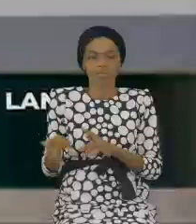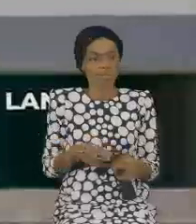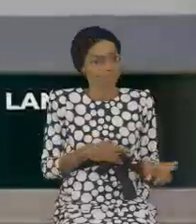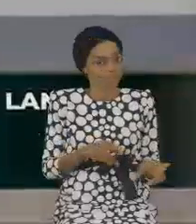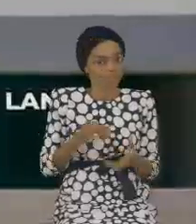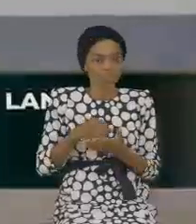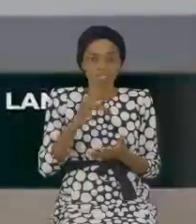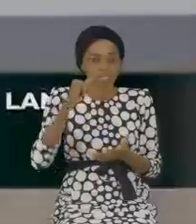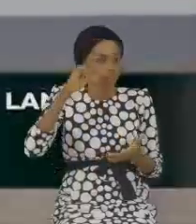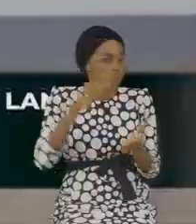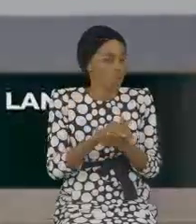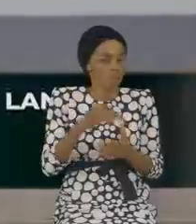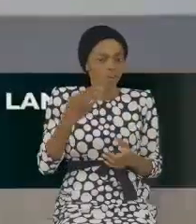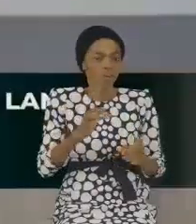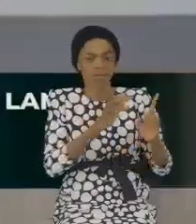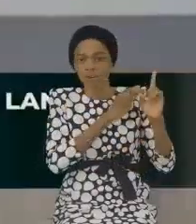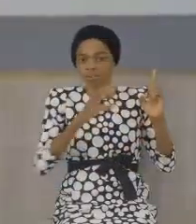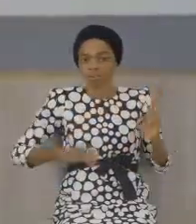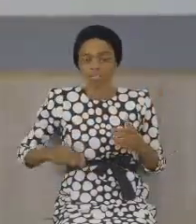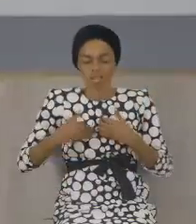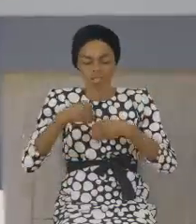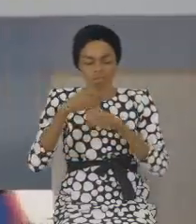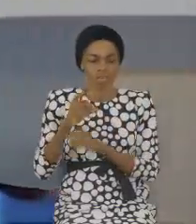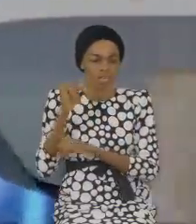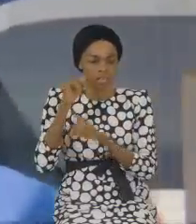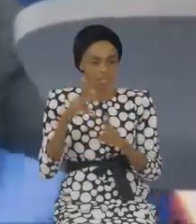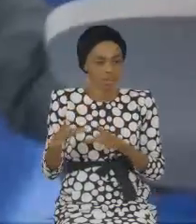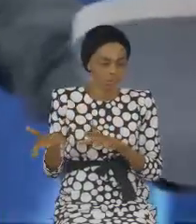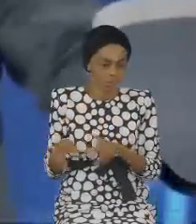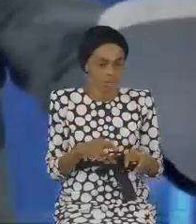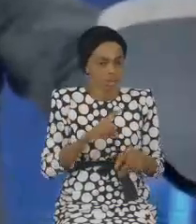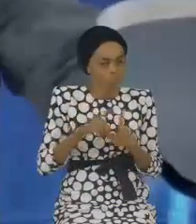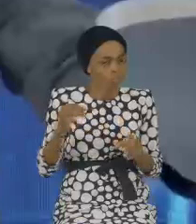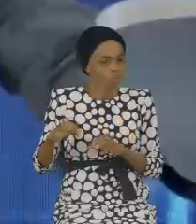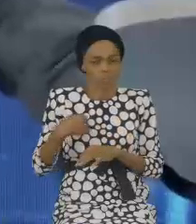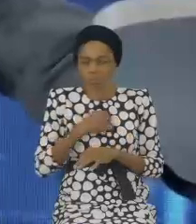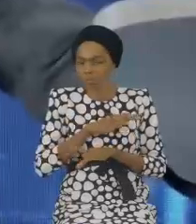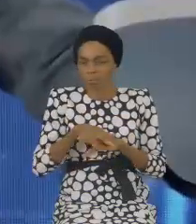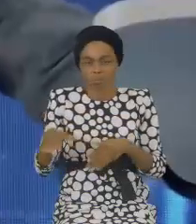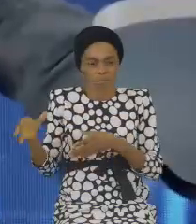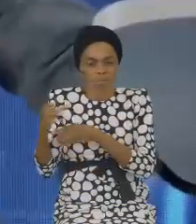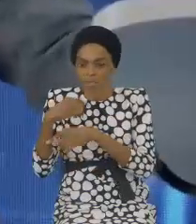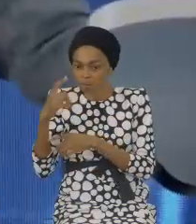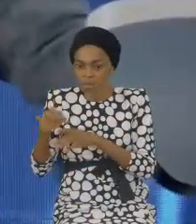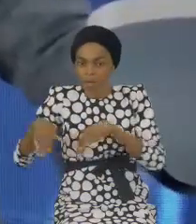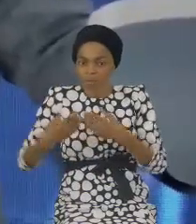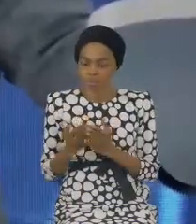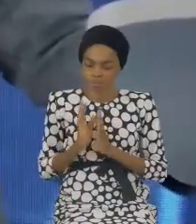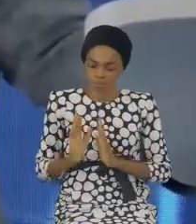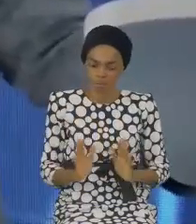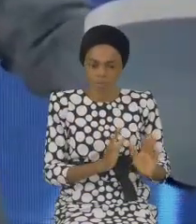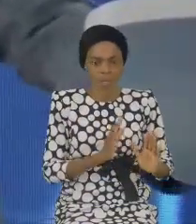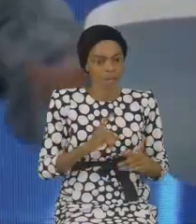of Christ, has made herself ready. If we don't tell them how to be ready for the rapture, how will they